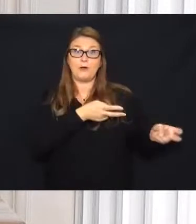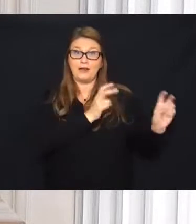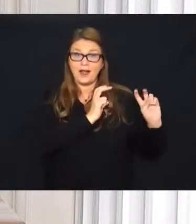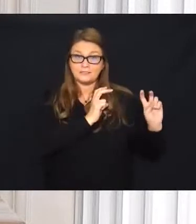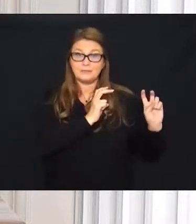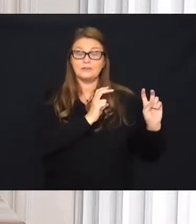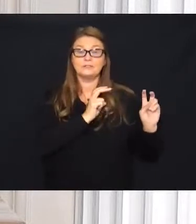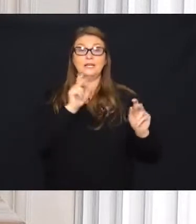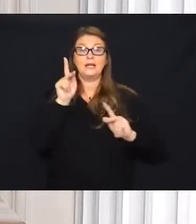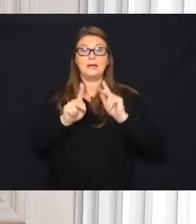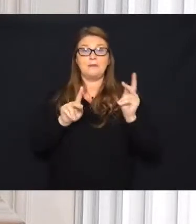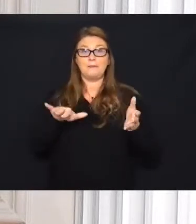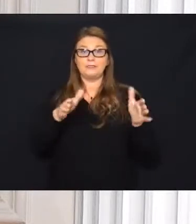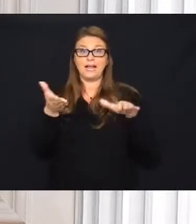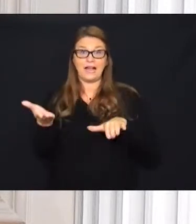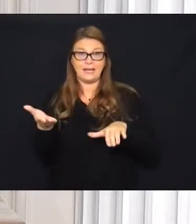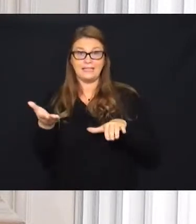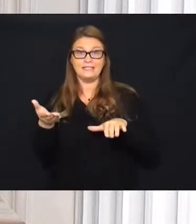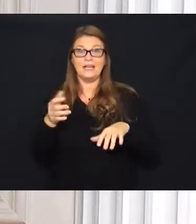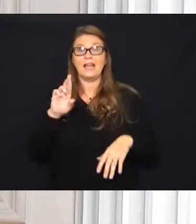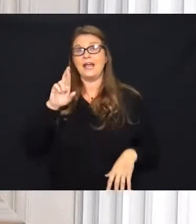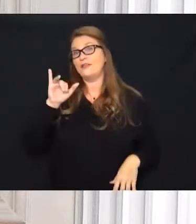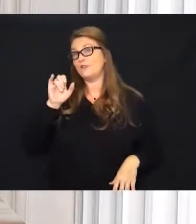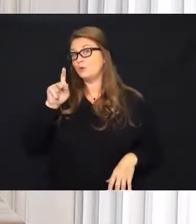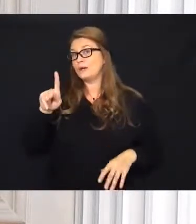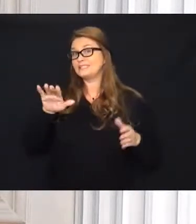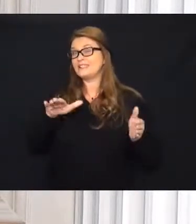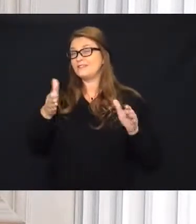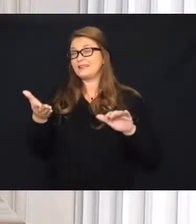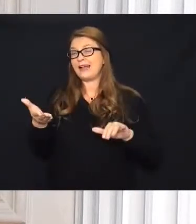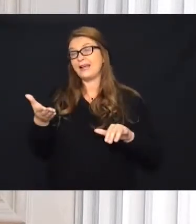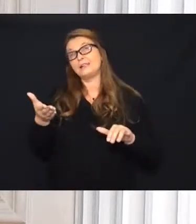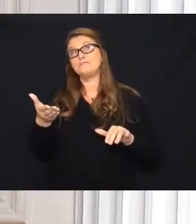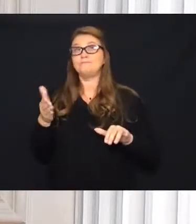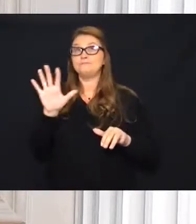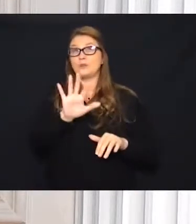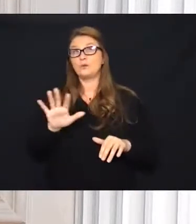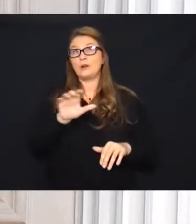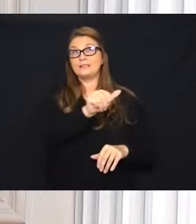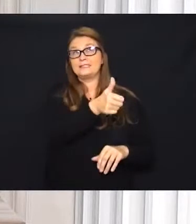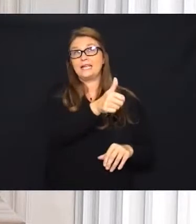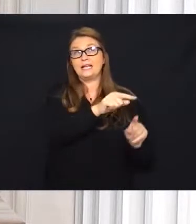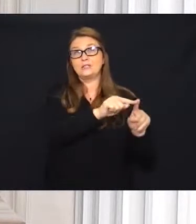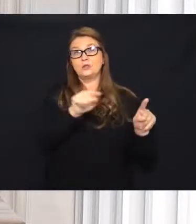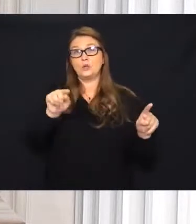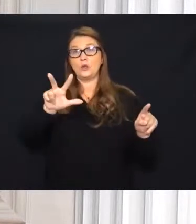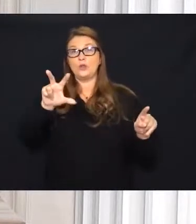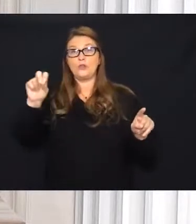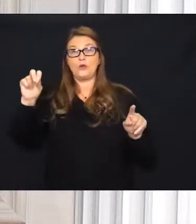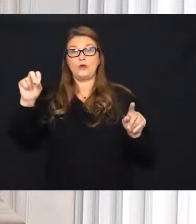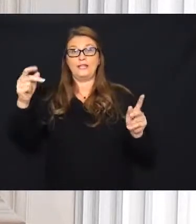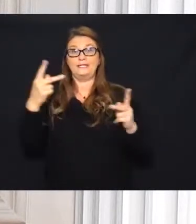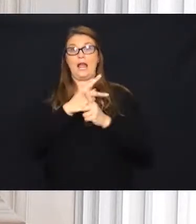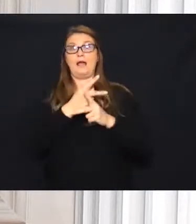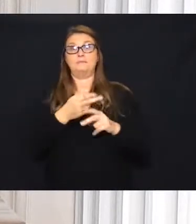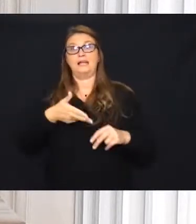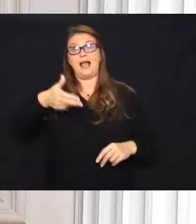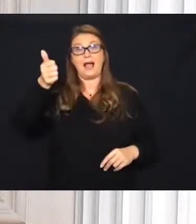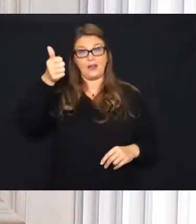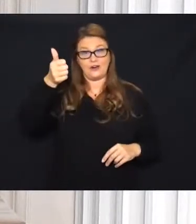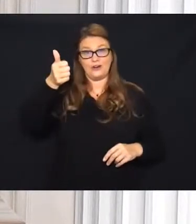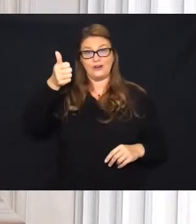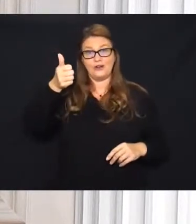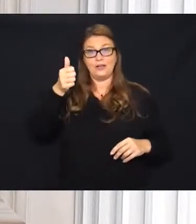people dying, and the risk of dying is between 10 and 30 times higher in